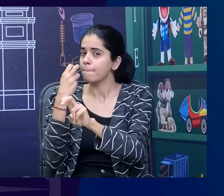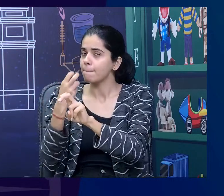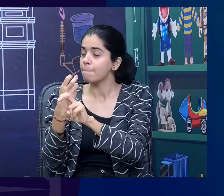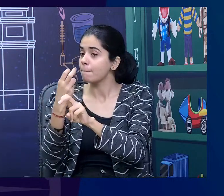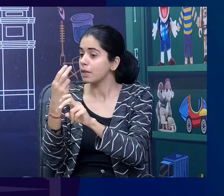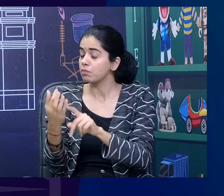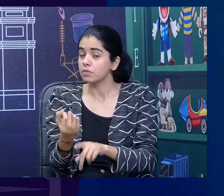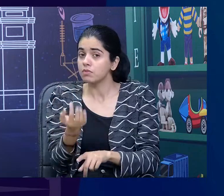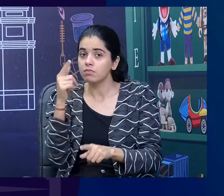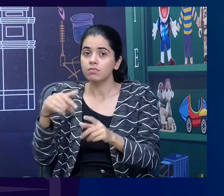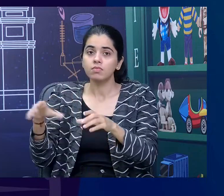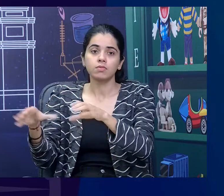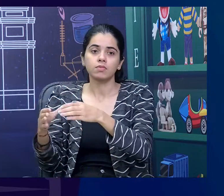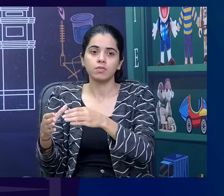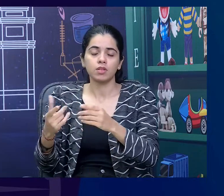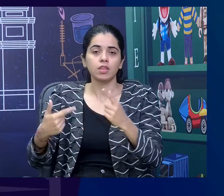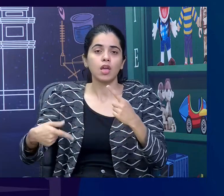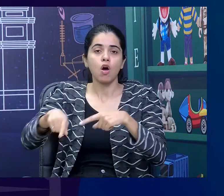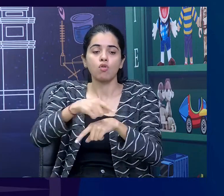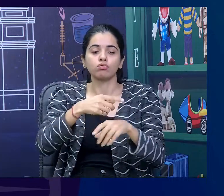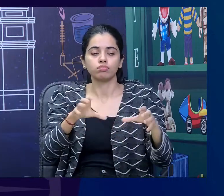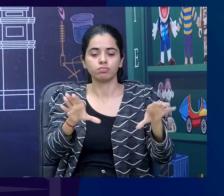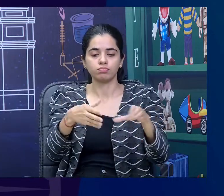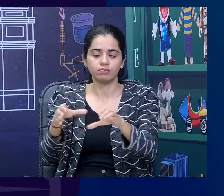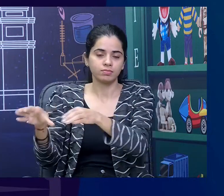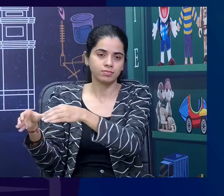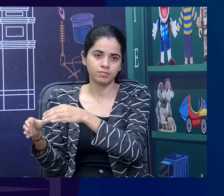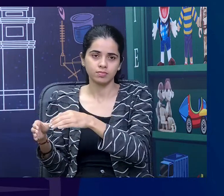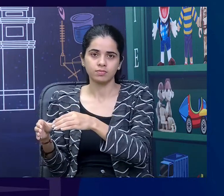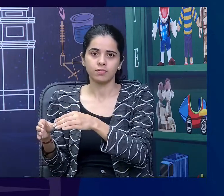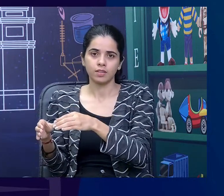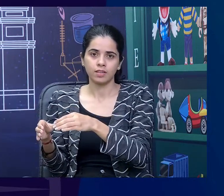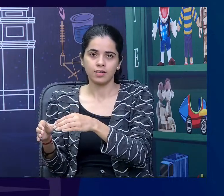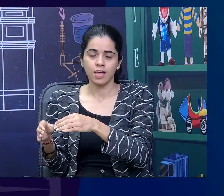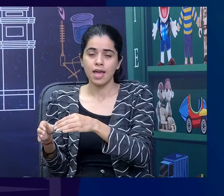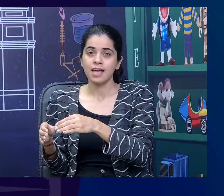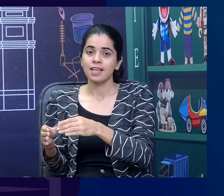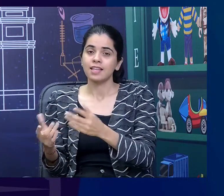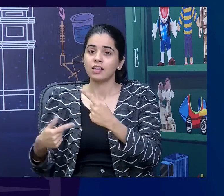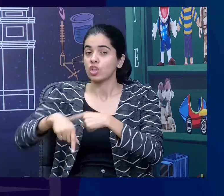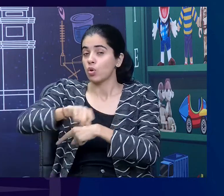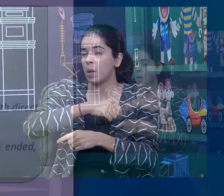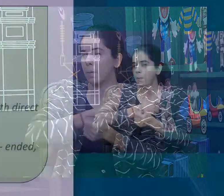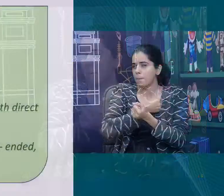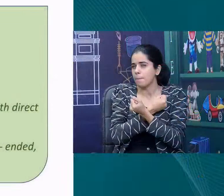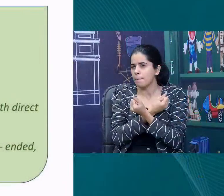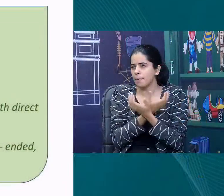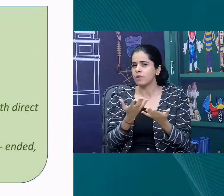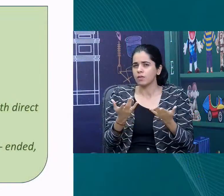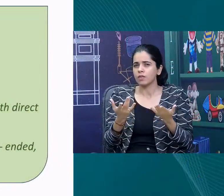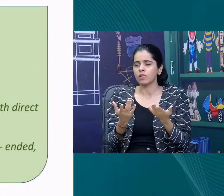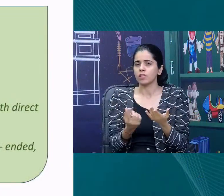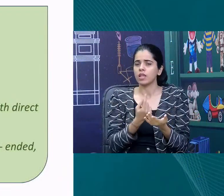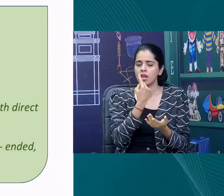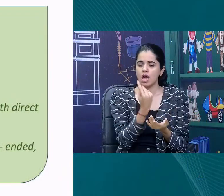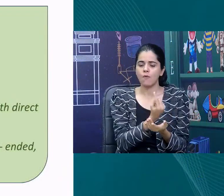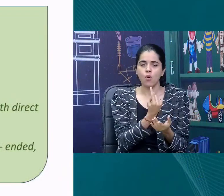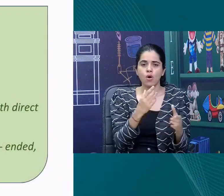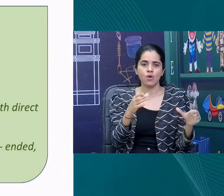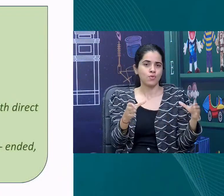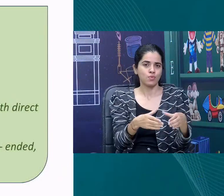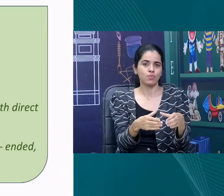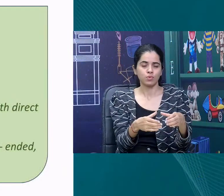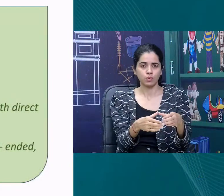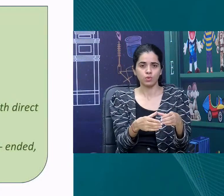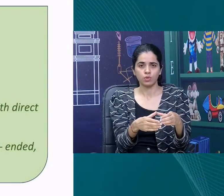the groups became homogeneous group. Initially it was heterogeneous, a variety of children. Here it became homogeneous. For the